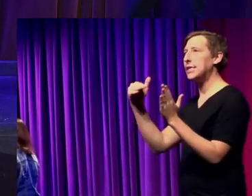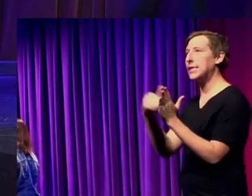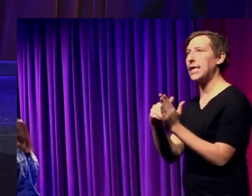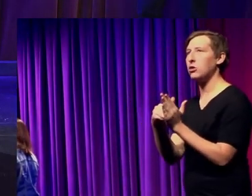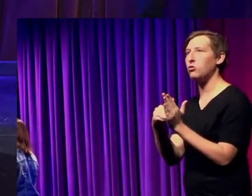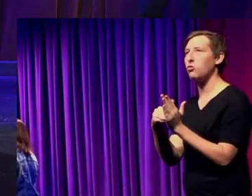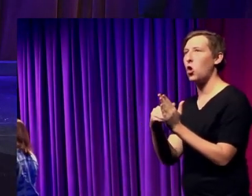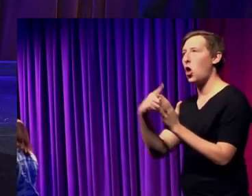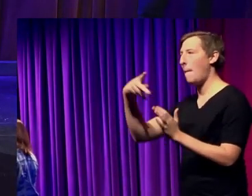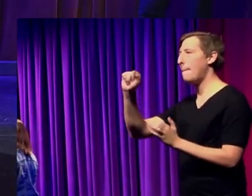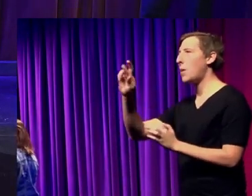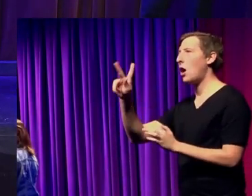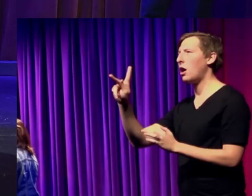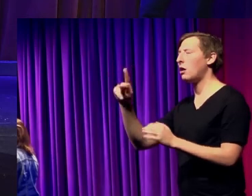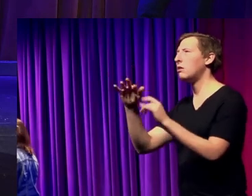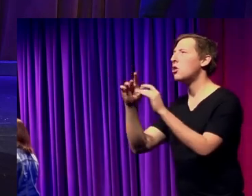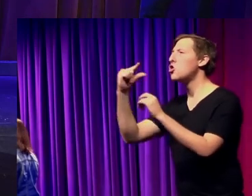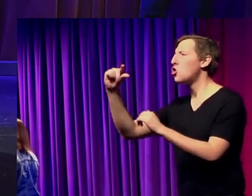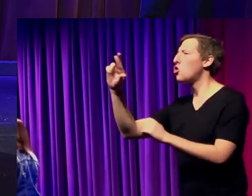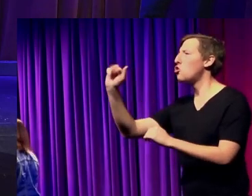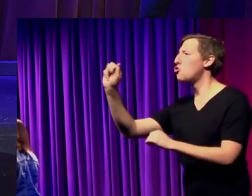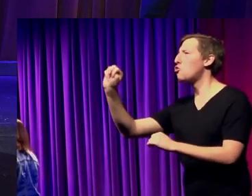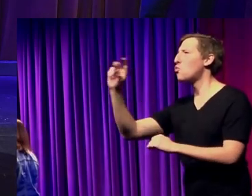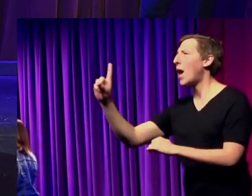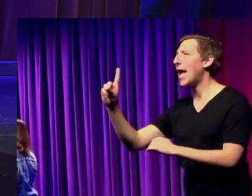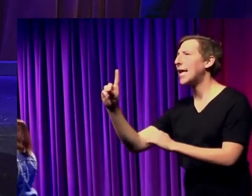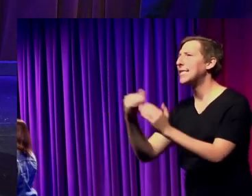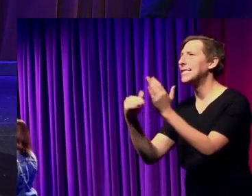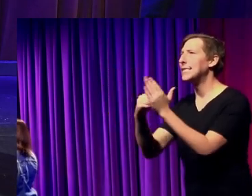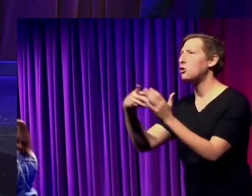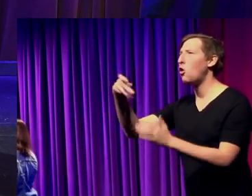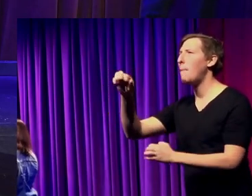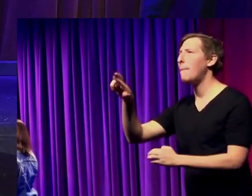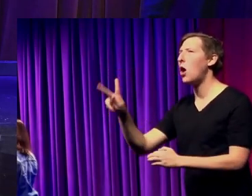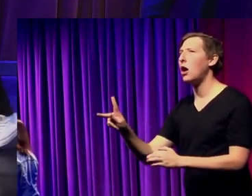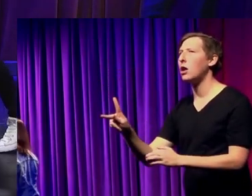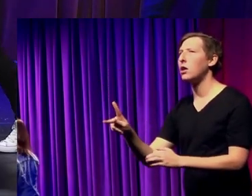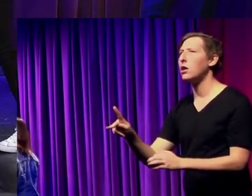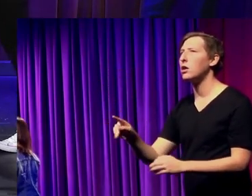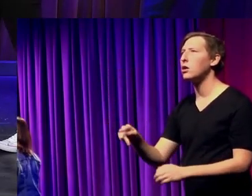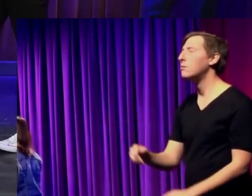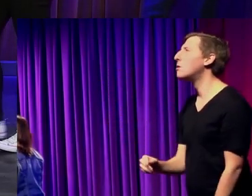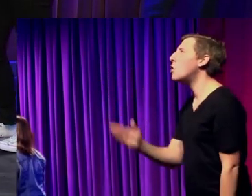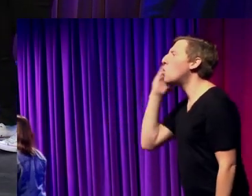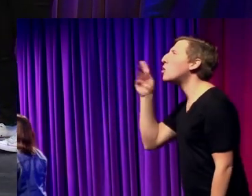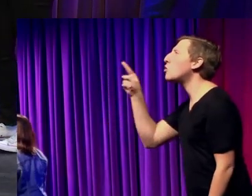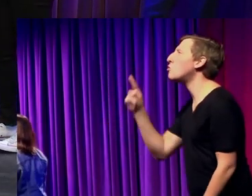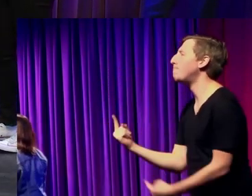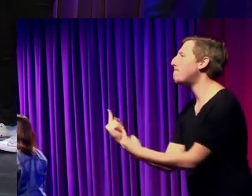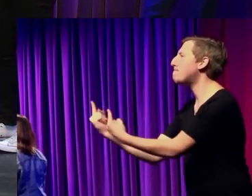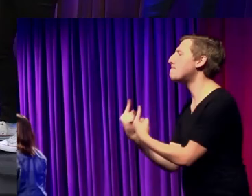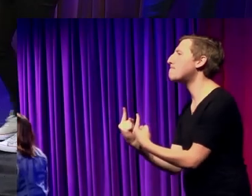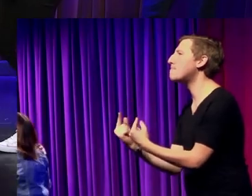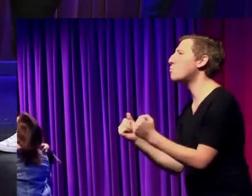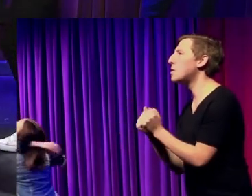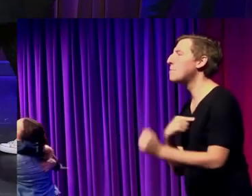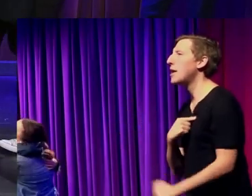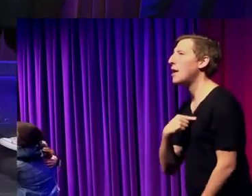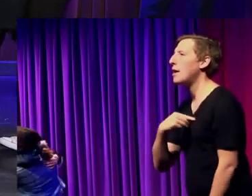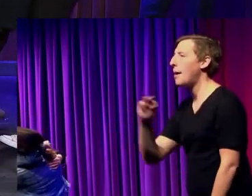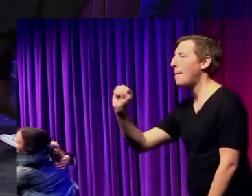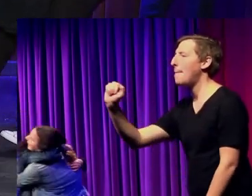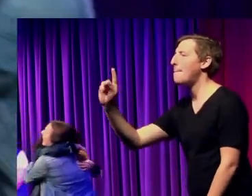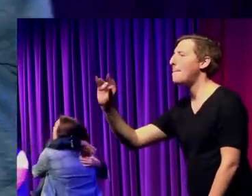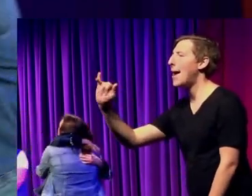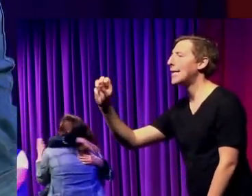It's grand. It's fucking grand. Susie, will you go to Metallica tonight in Madison Square Garden? Yes! Yes!